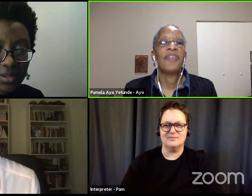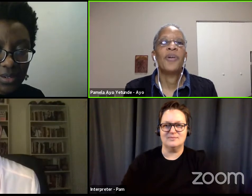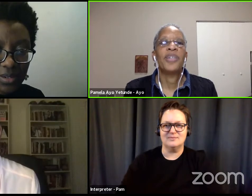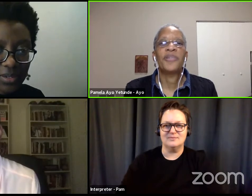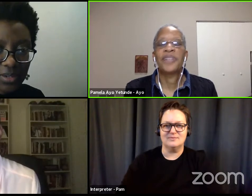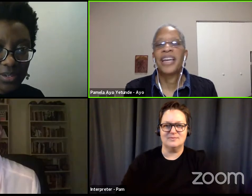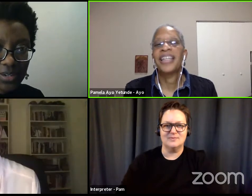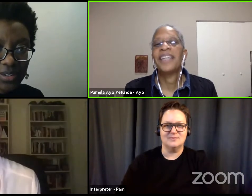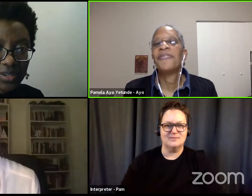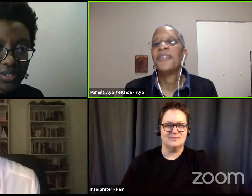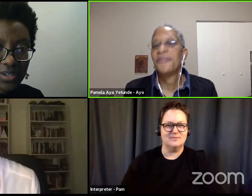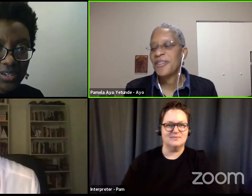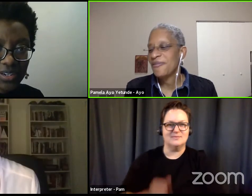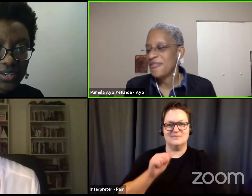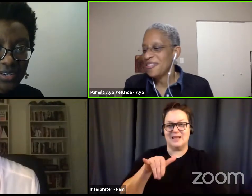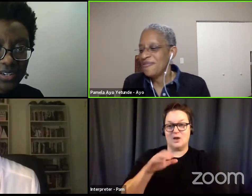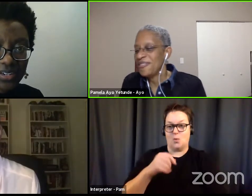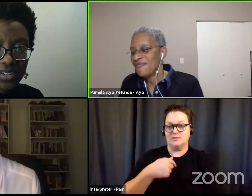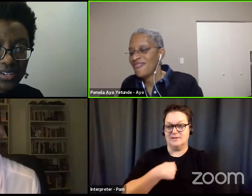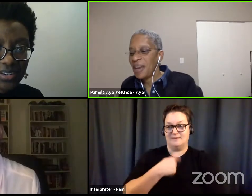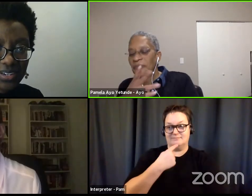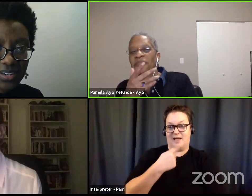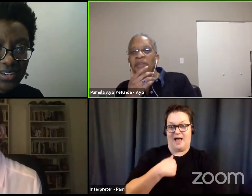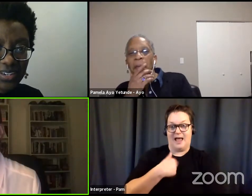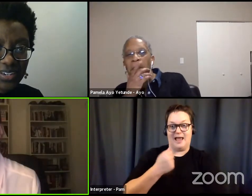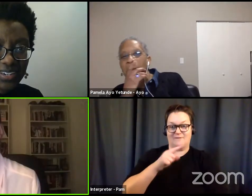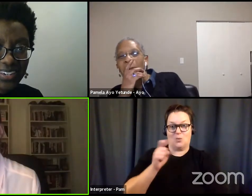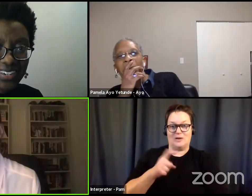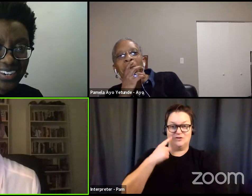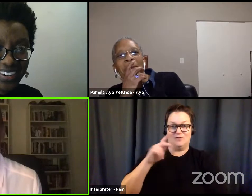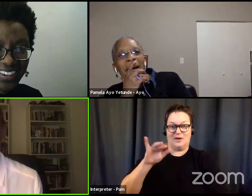Because I have a question for Kelly,